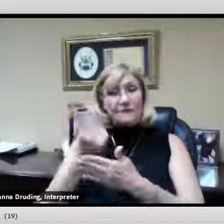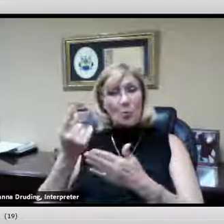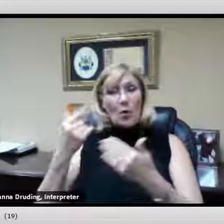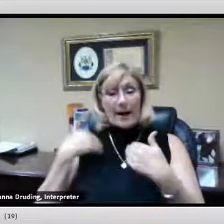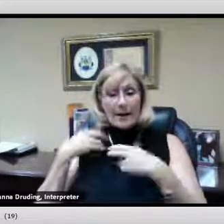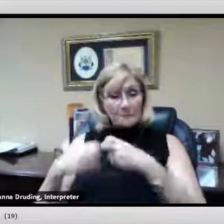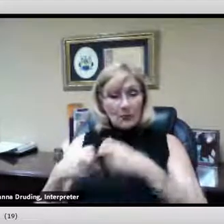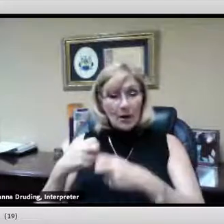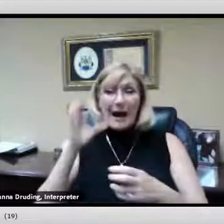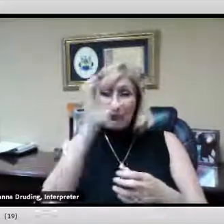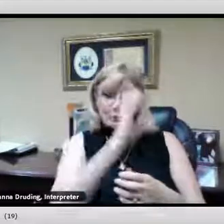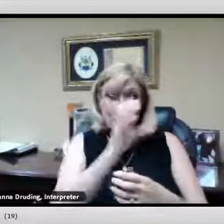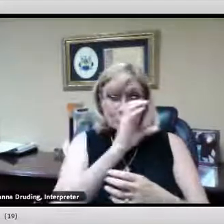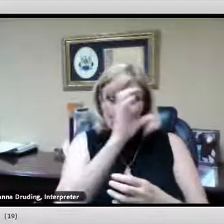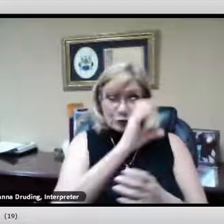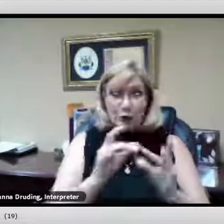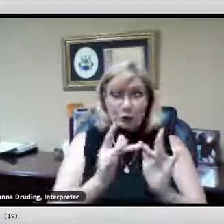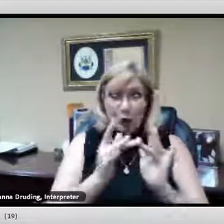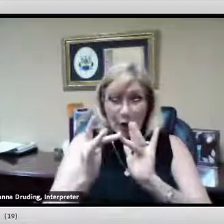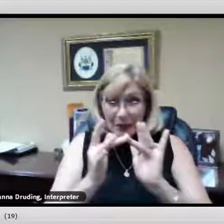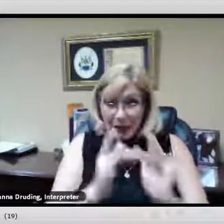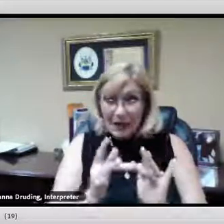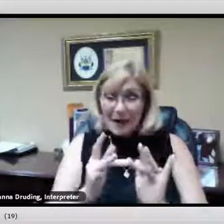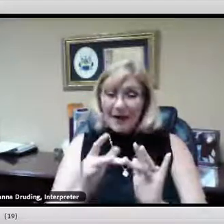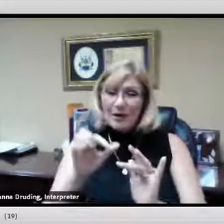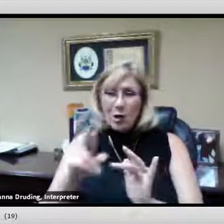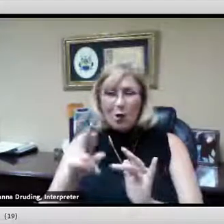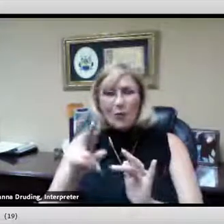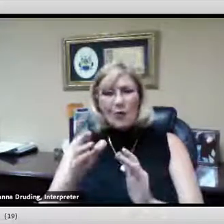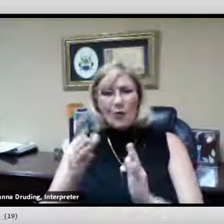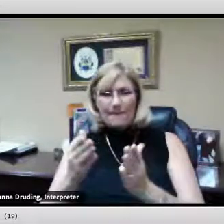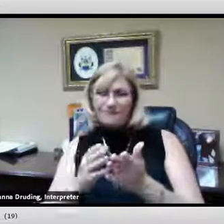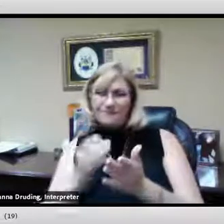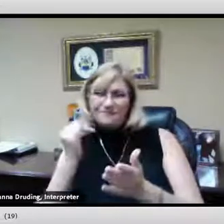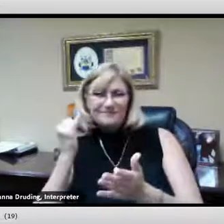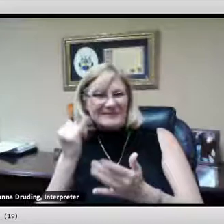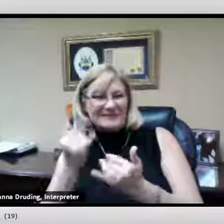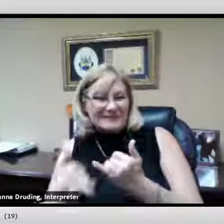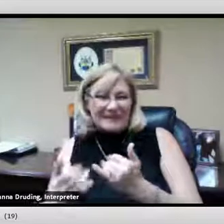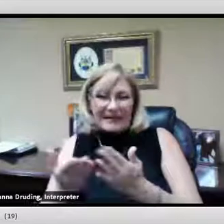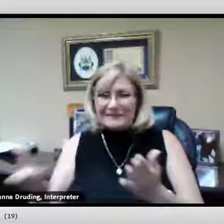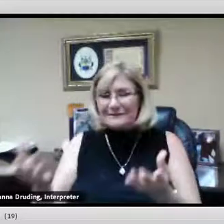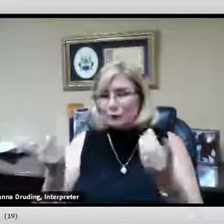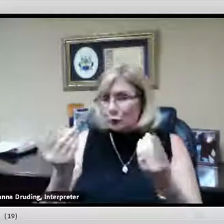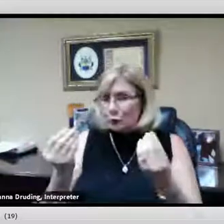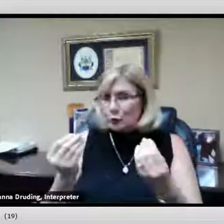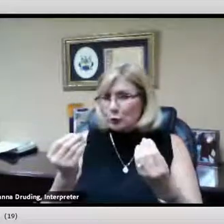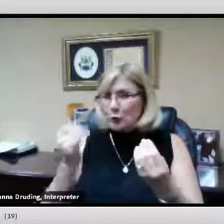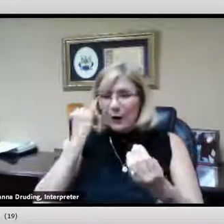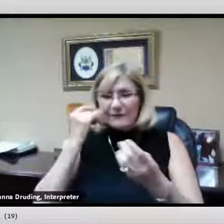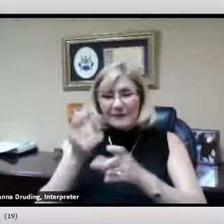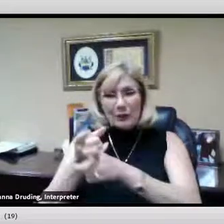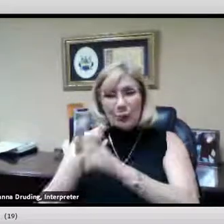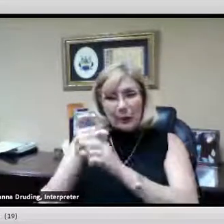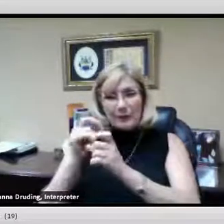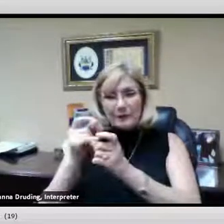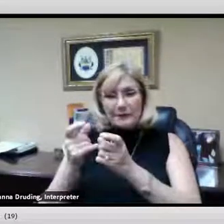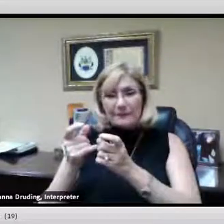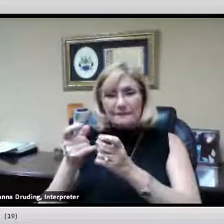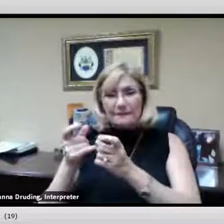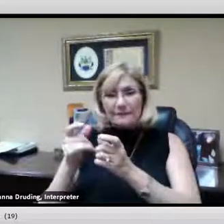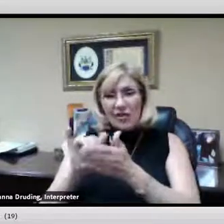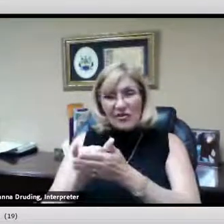search for an answer online, or kind of as a last resort, unless it's something that I think would be more quickly handled this way, I do take